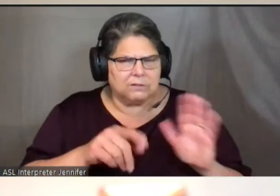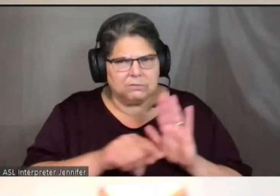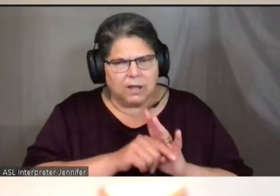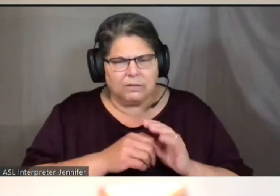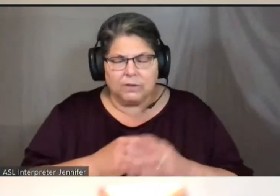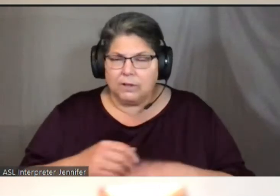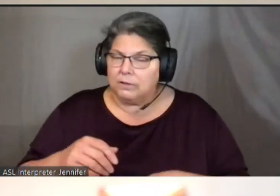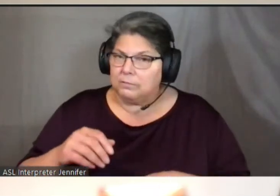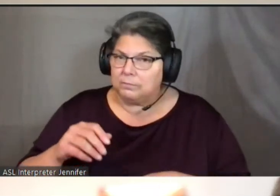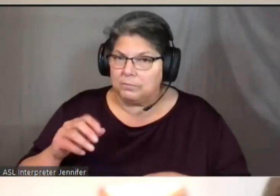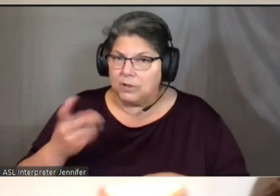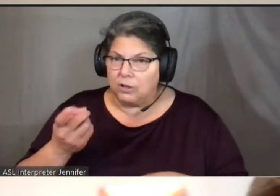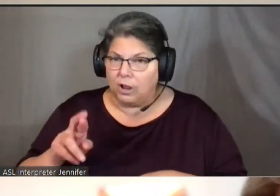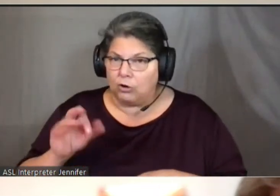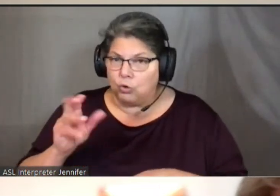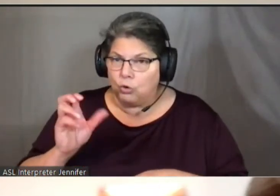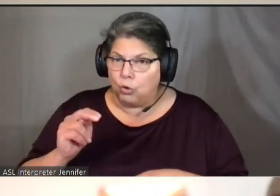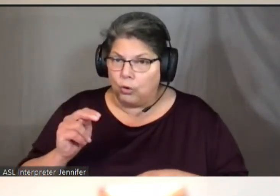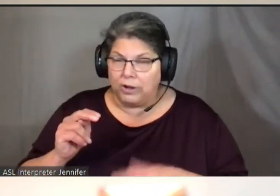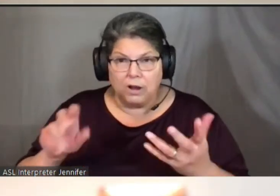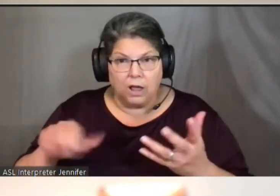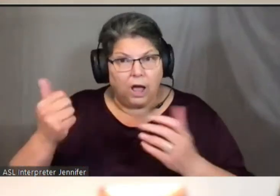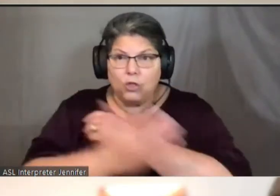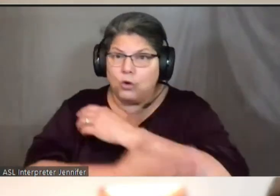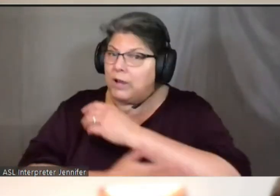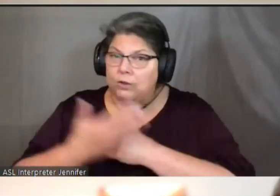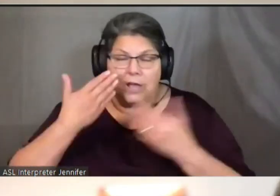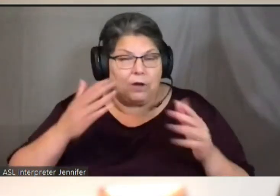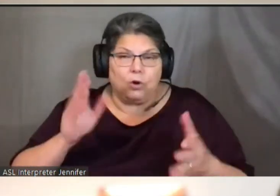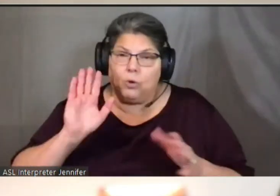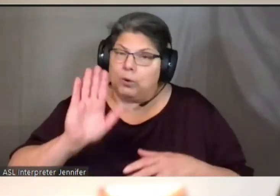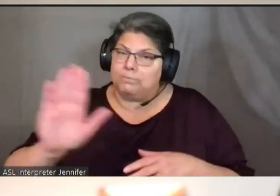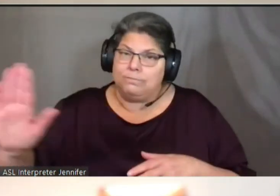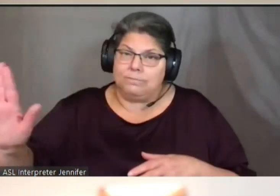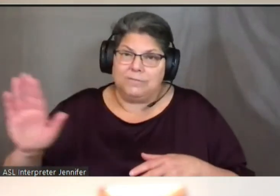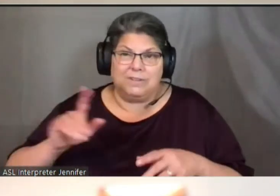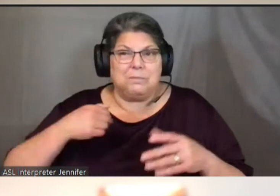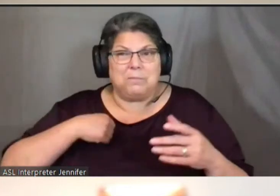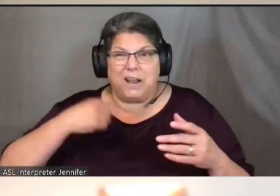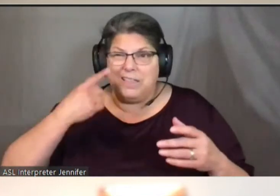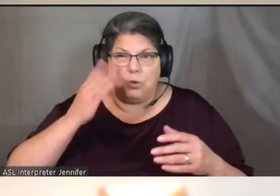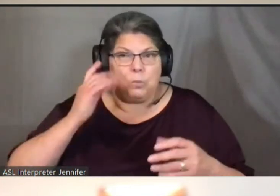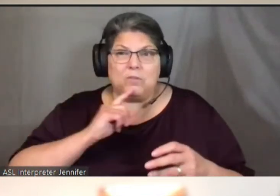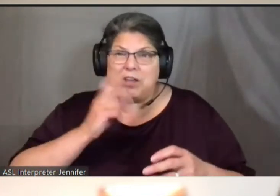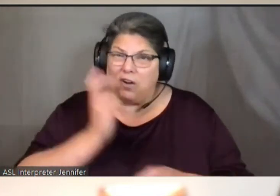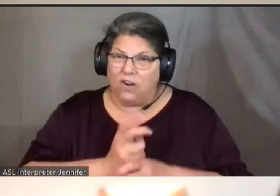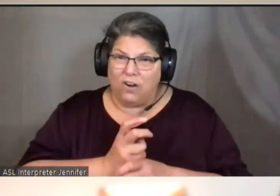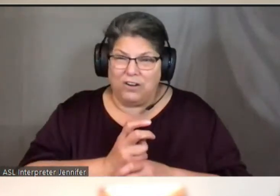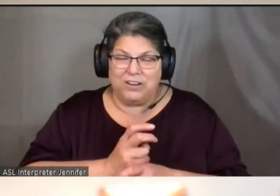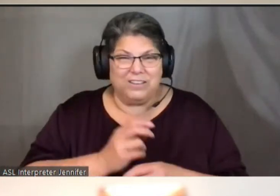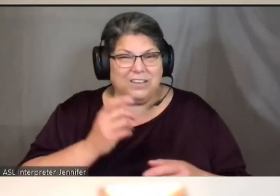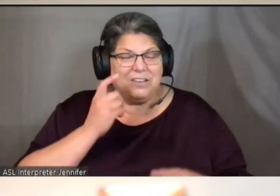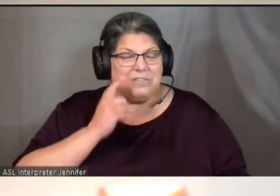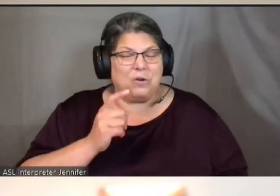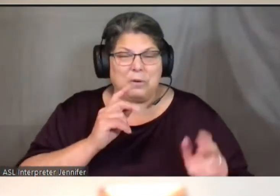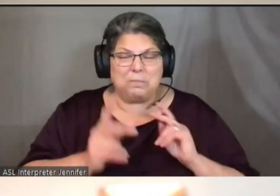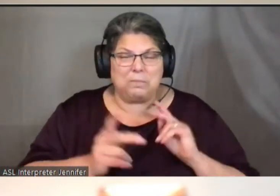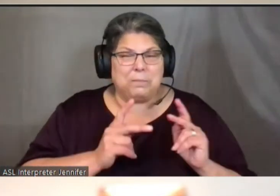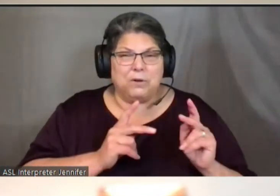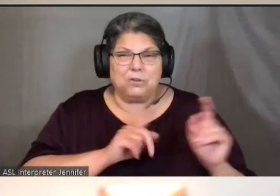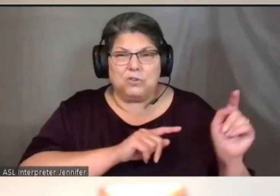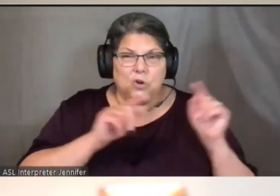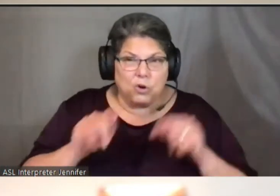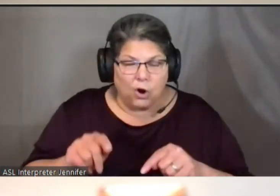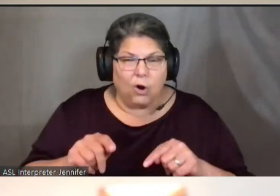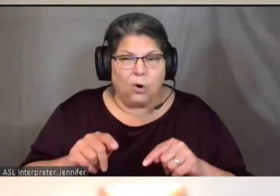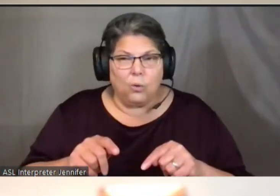in other counties. I think it would be a nightmare for code enforcement to go back and forth among the aisles or stand in the lines